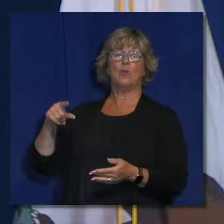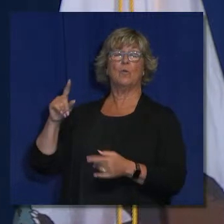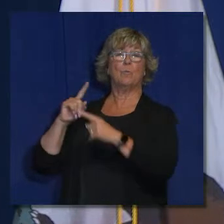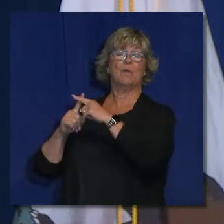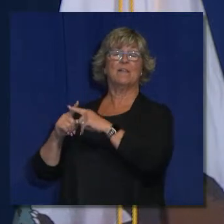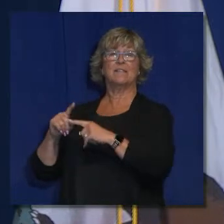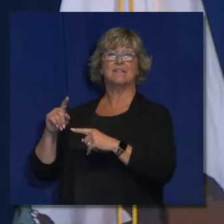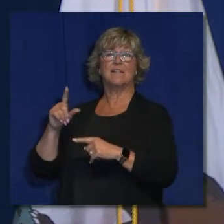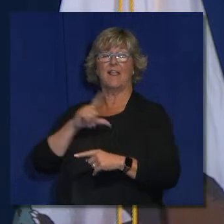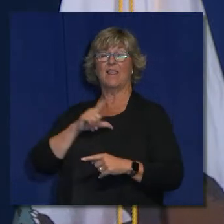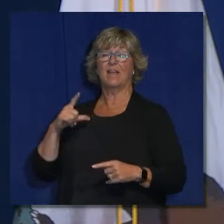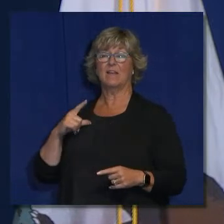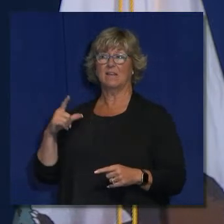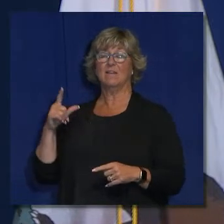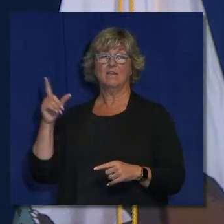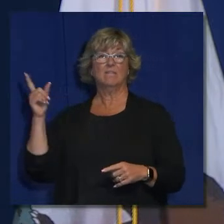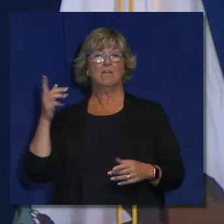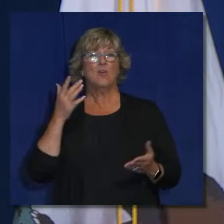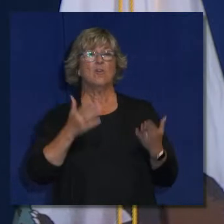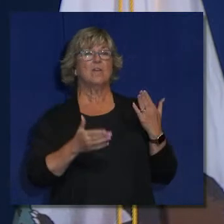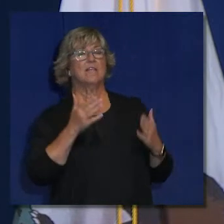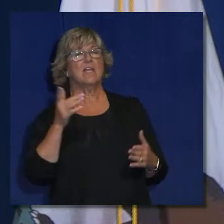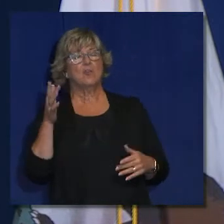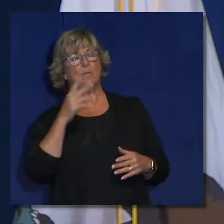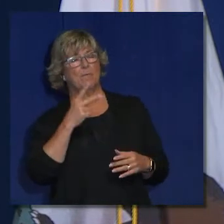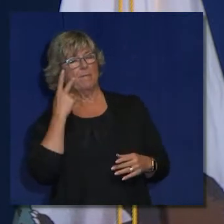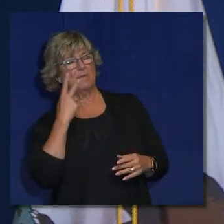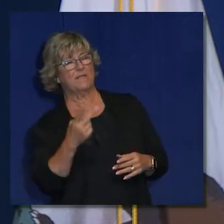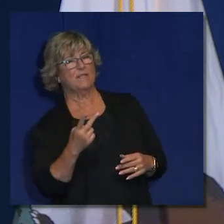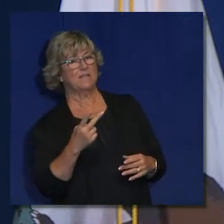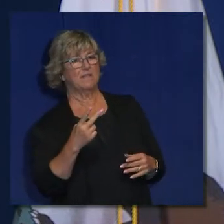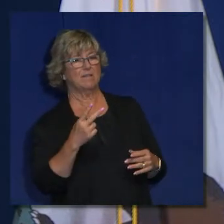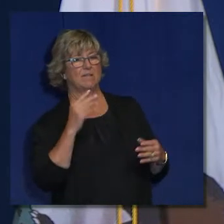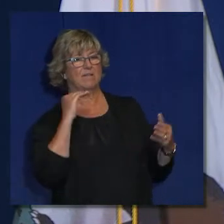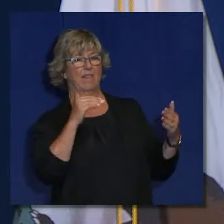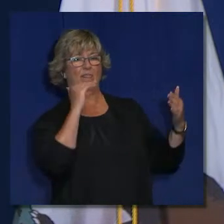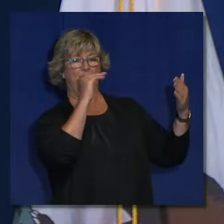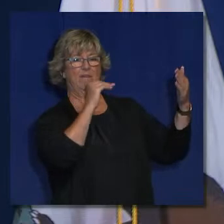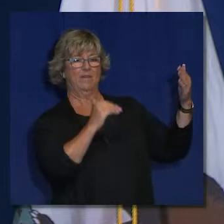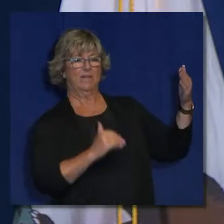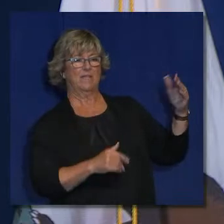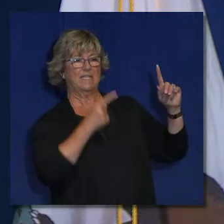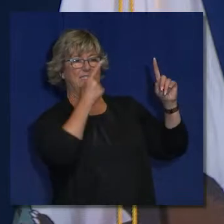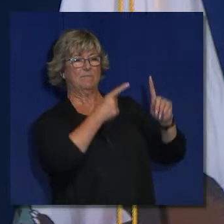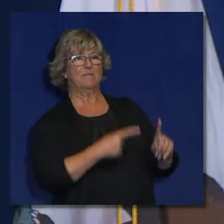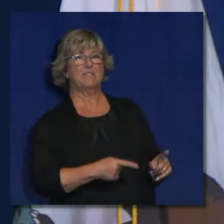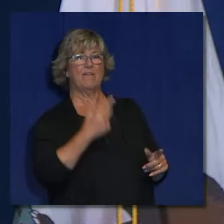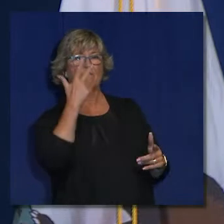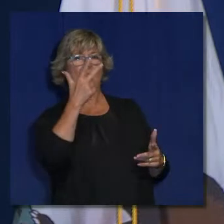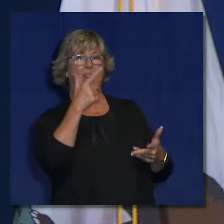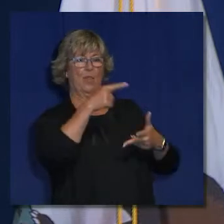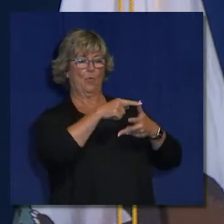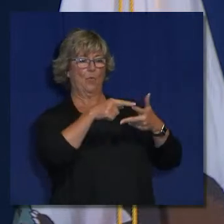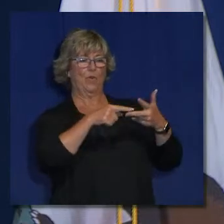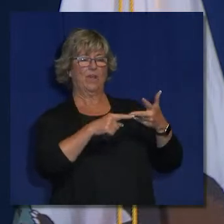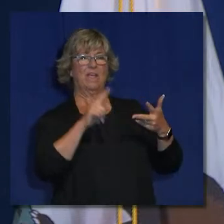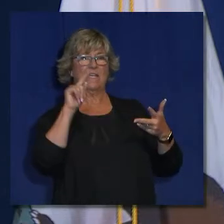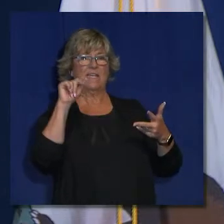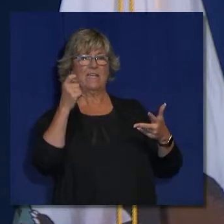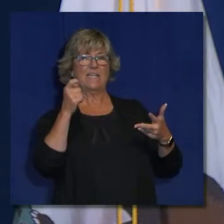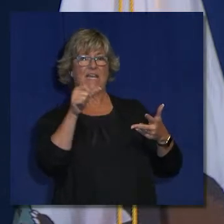have seen a slide that I put up that laid out the three specific tax